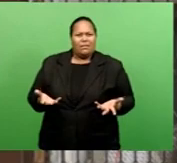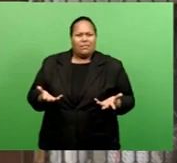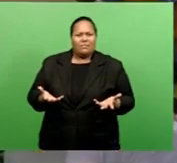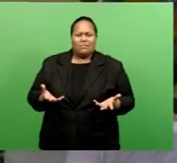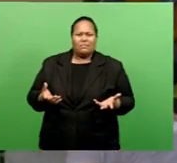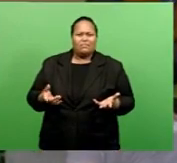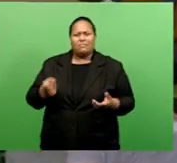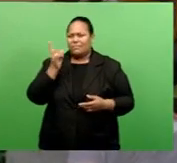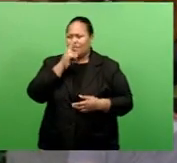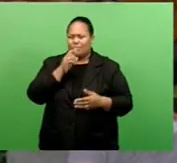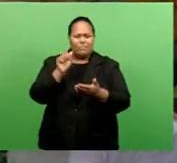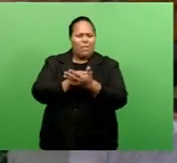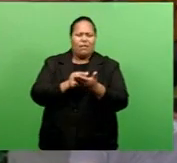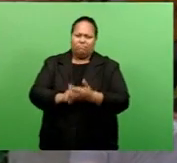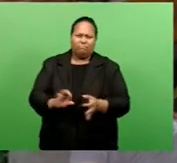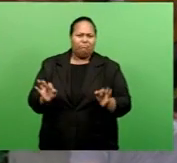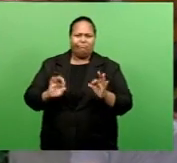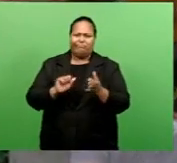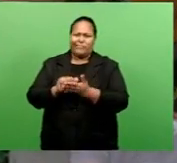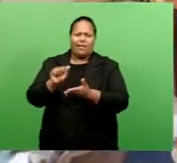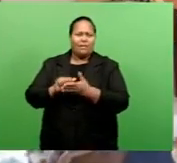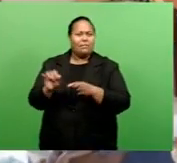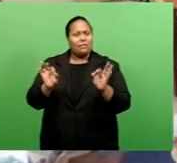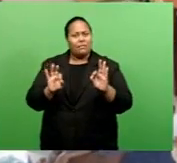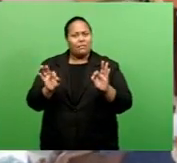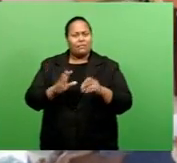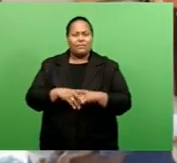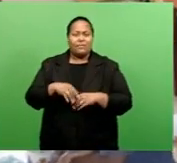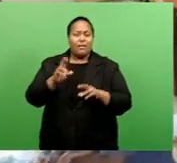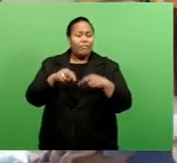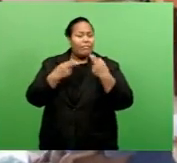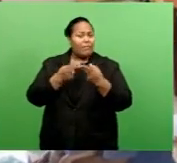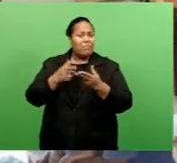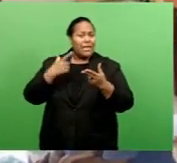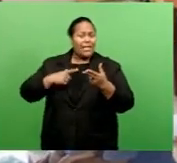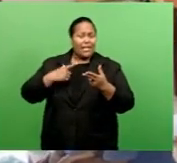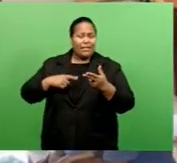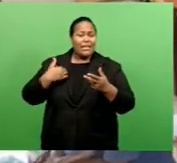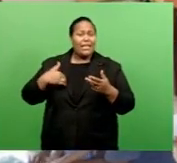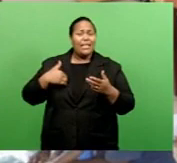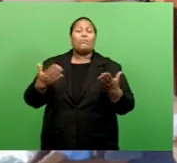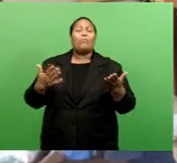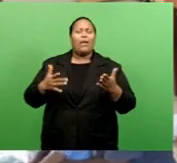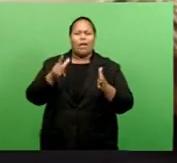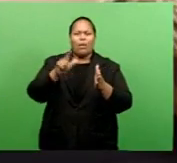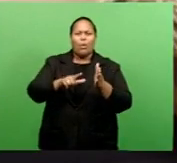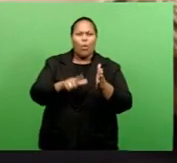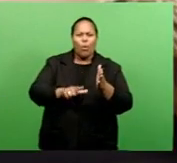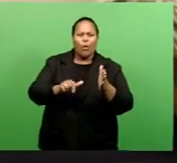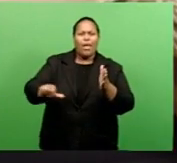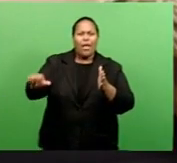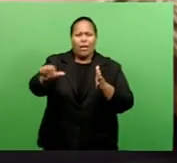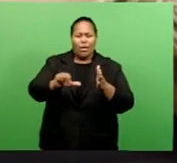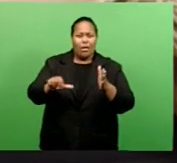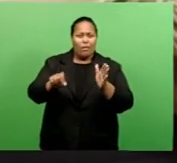no sale. Families living in low-lying areas of Ra had secured their homes and moved into